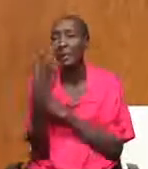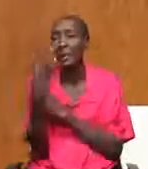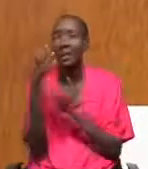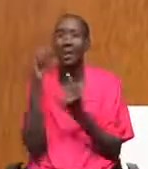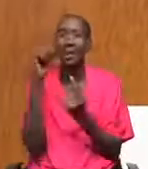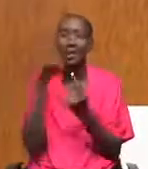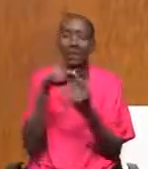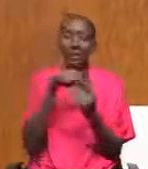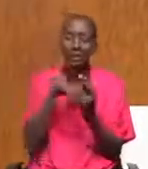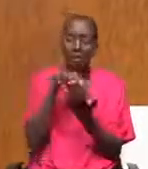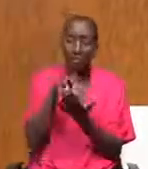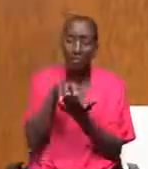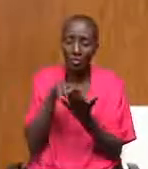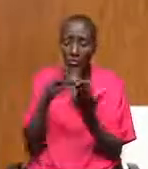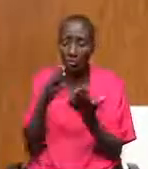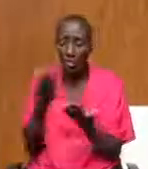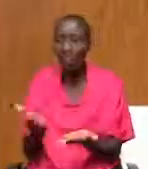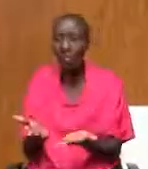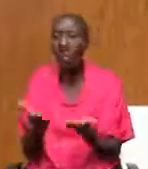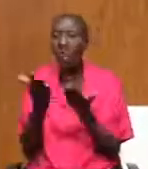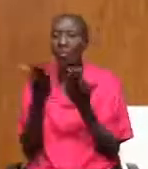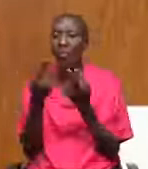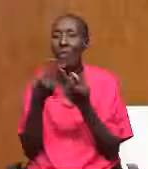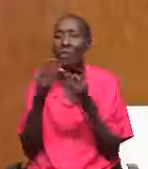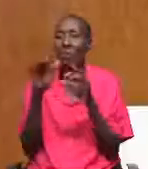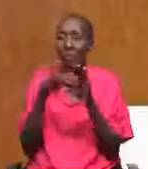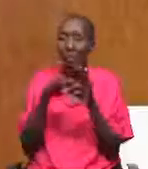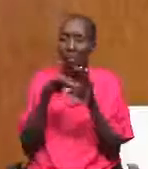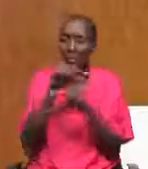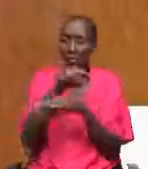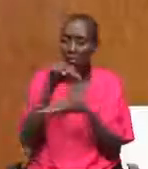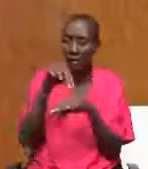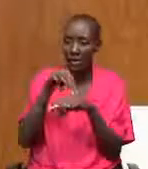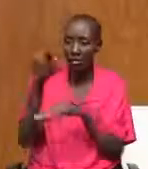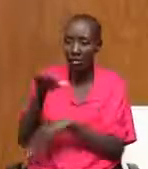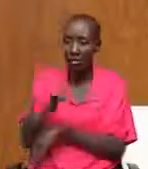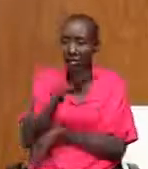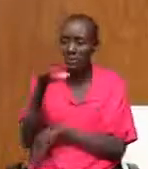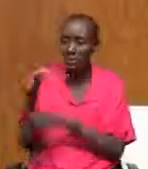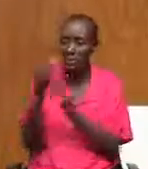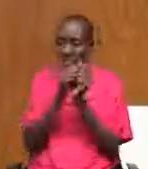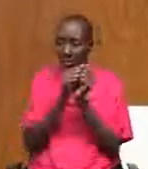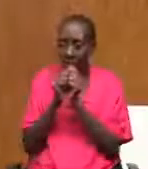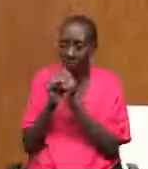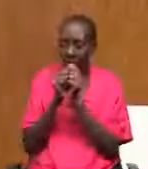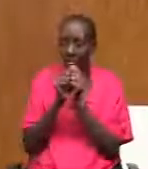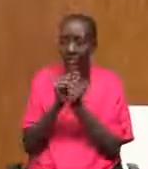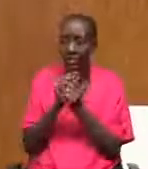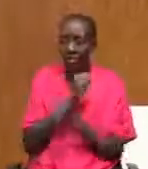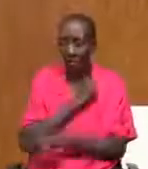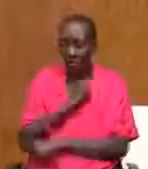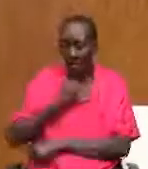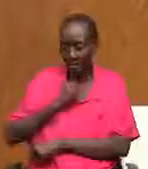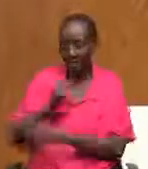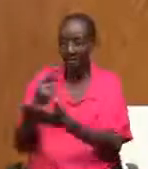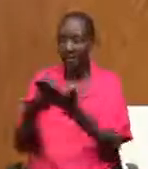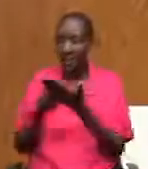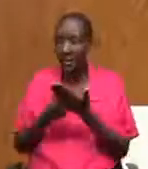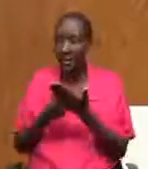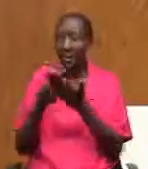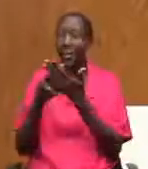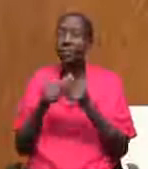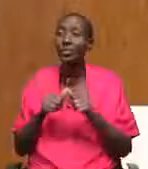situation improves. But for members of the National Assembly and members of the Senate, consultations are also going on. And in due